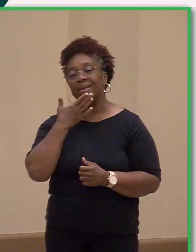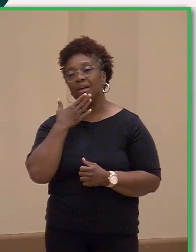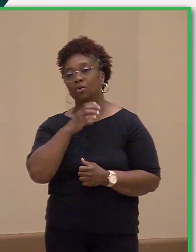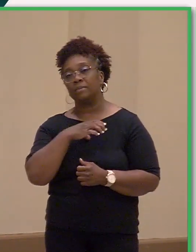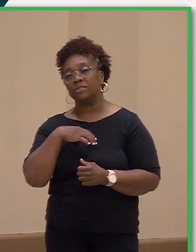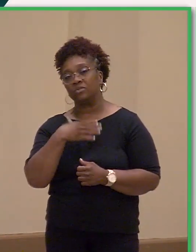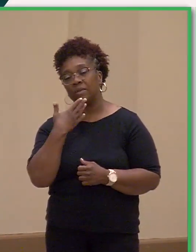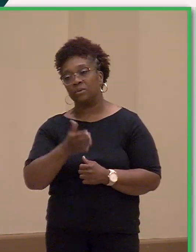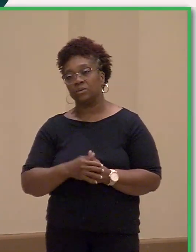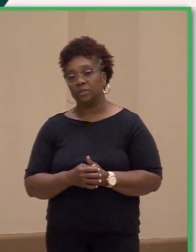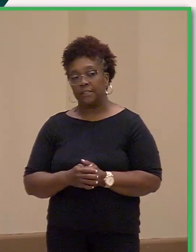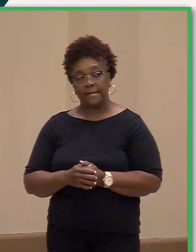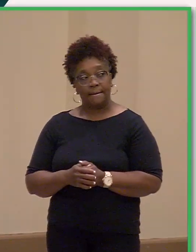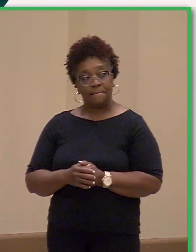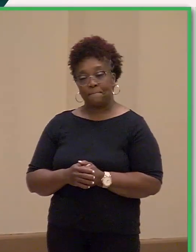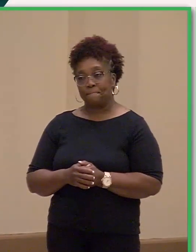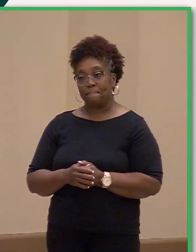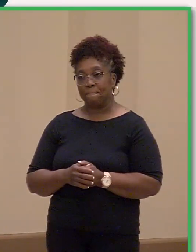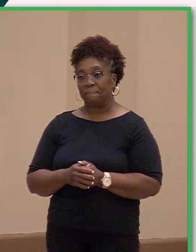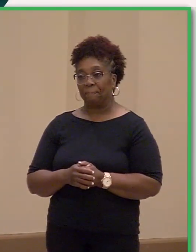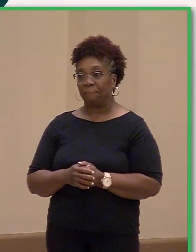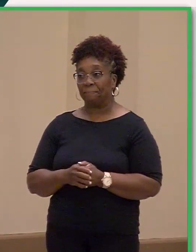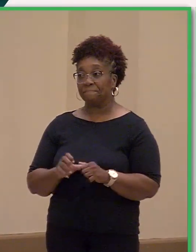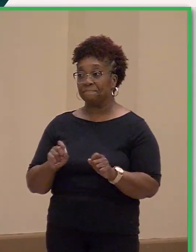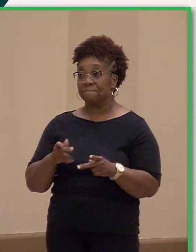Yes. All right.